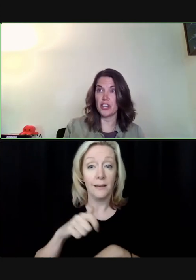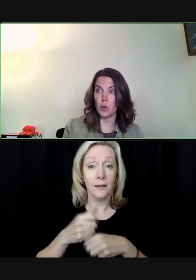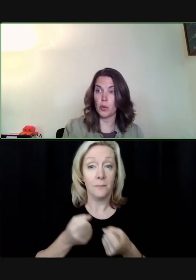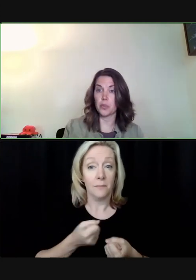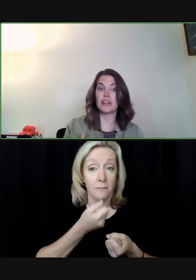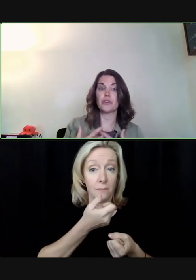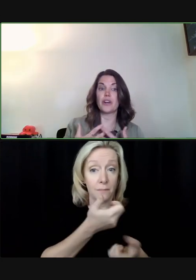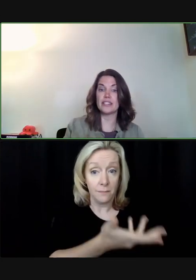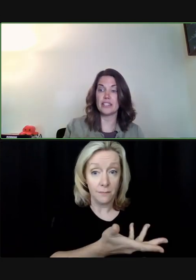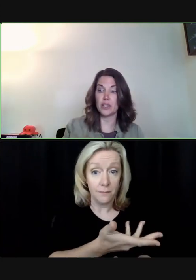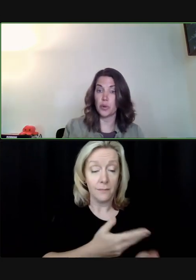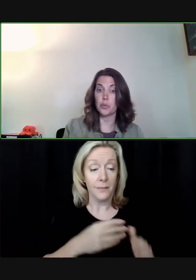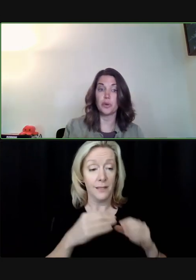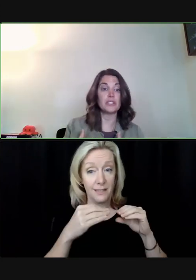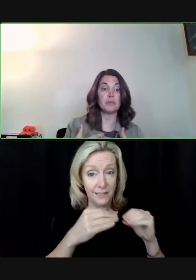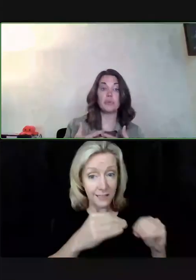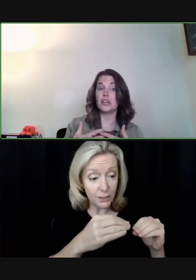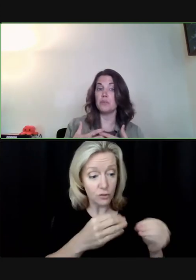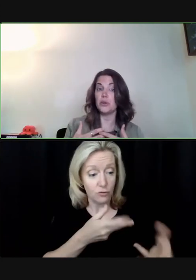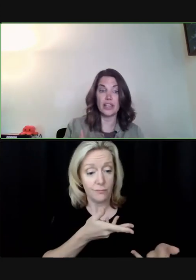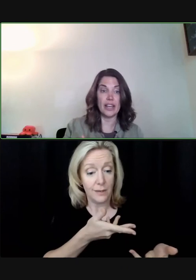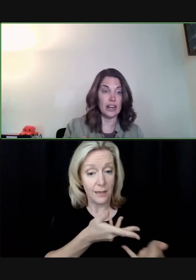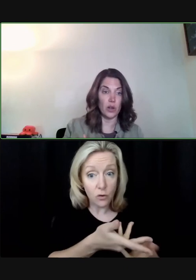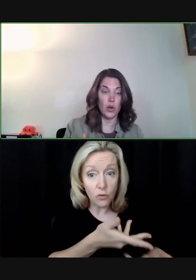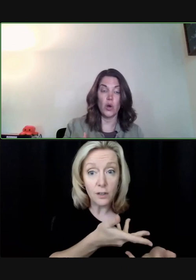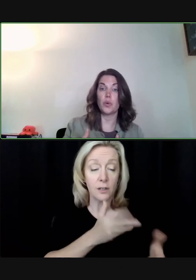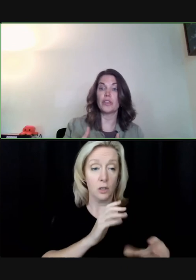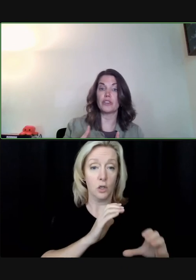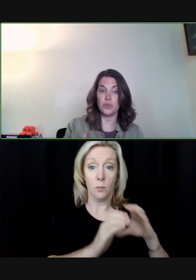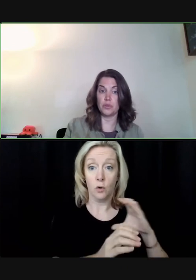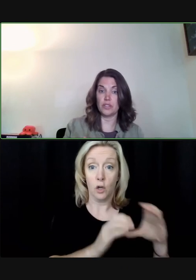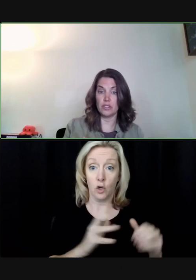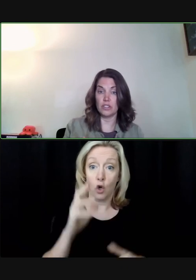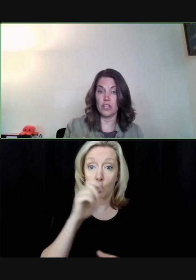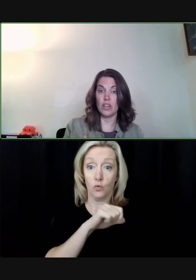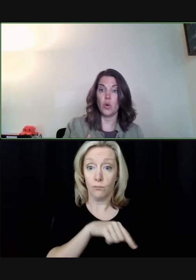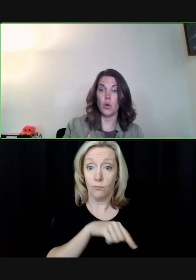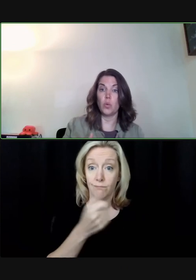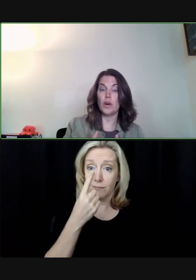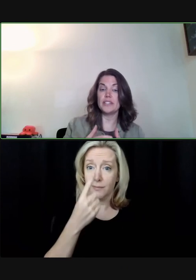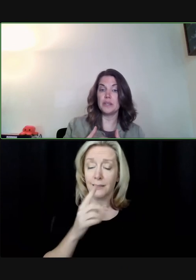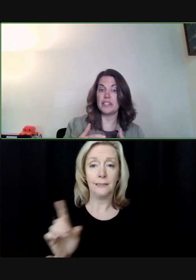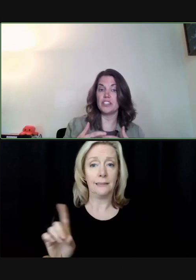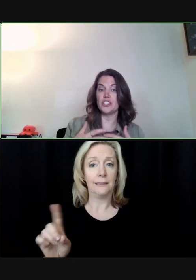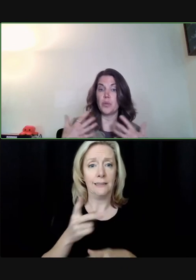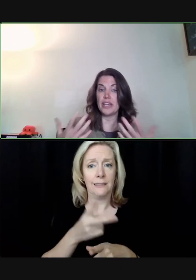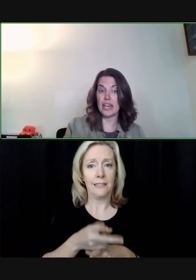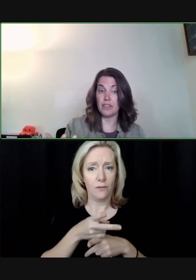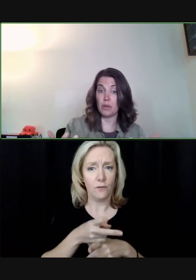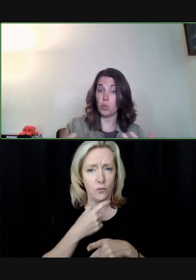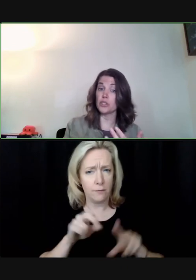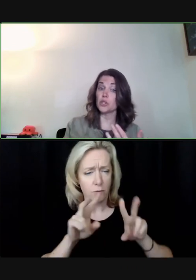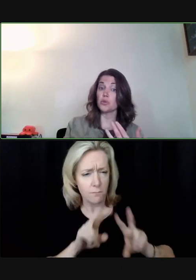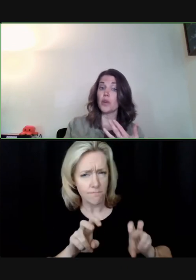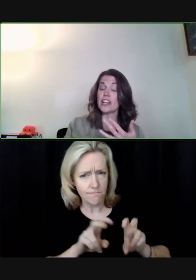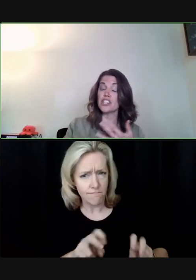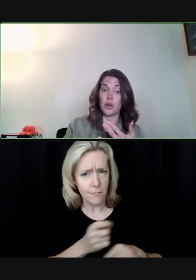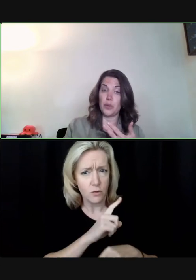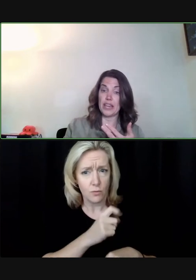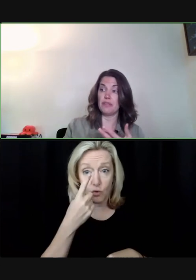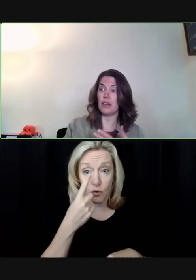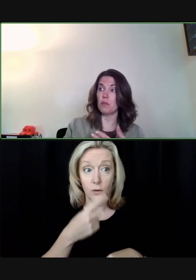we're teaching, when we're interacting, when we're simply communicating with our students. Was the message that we gave them, was